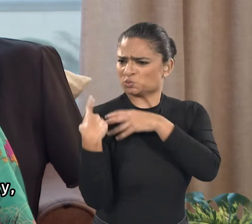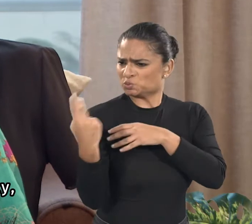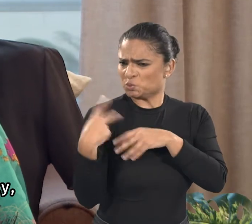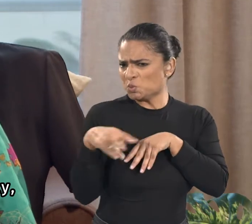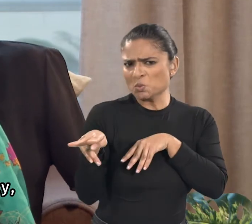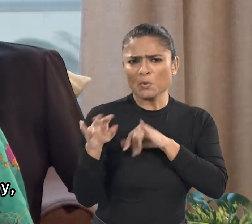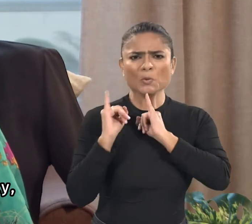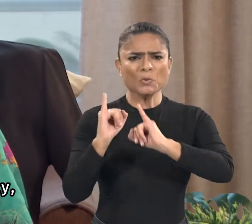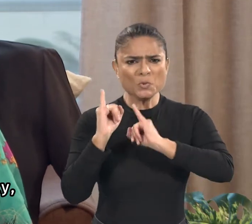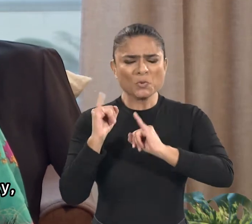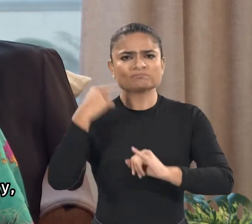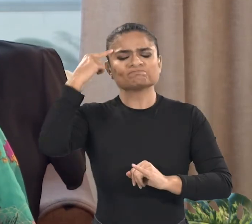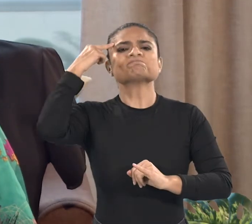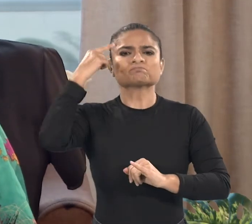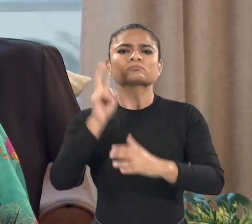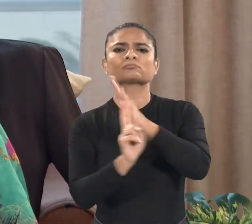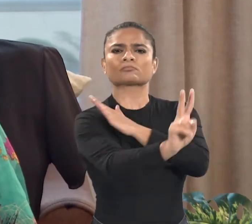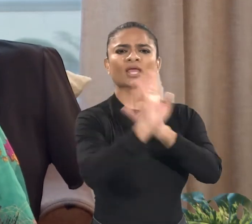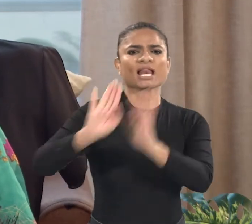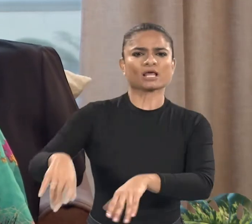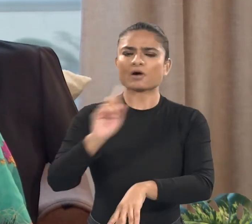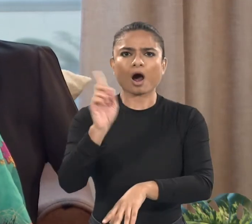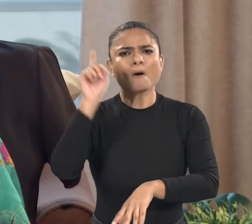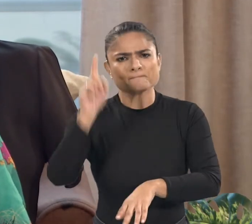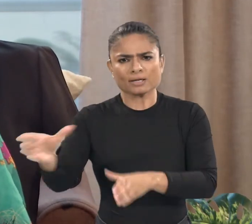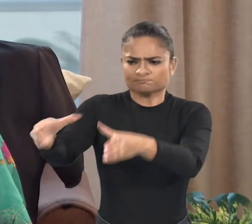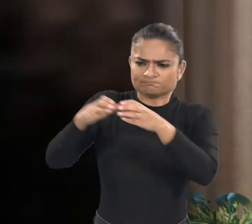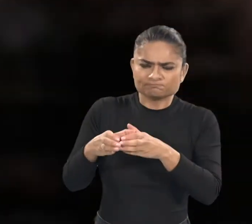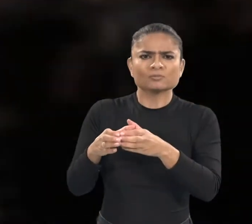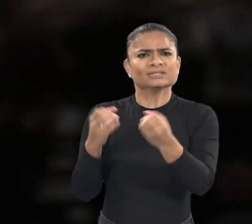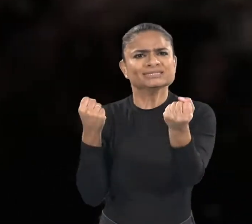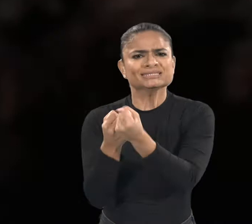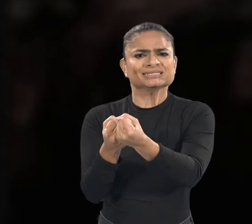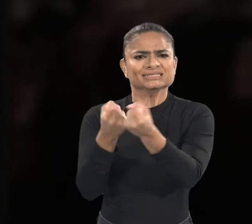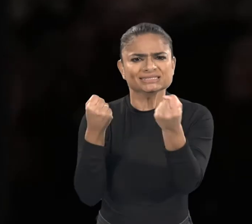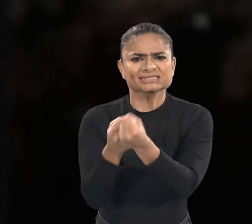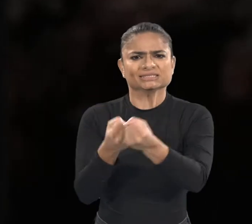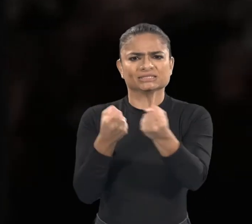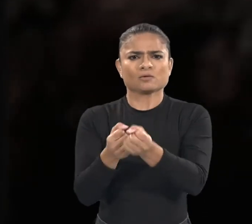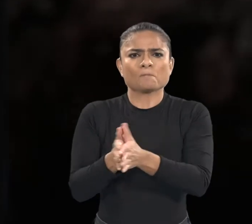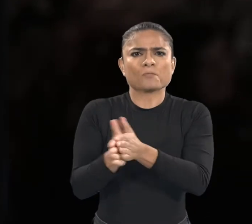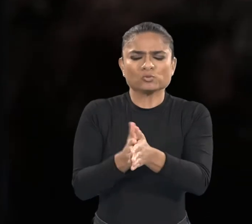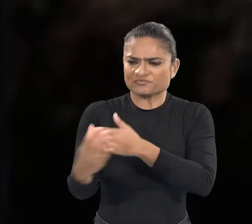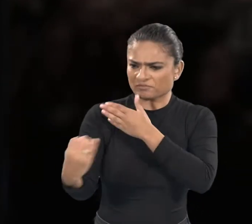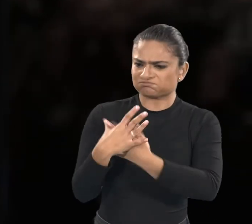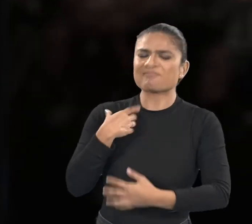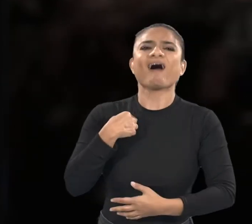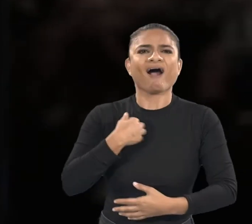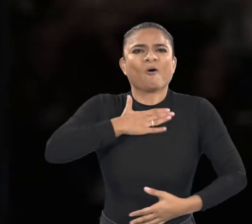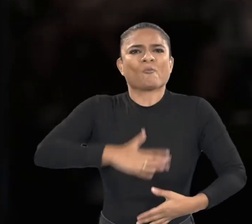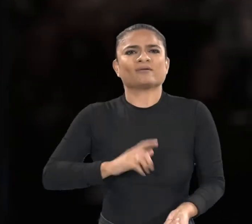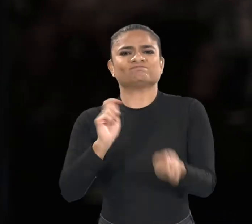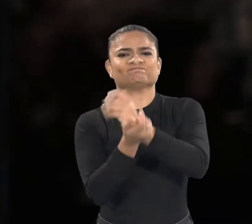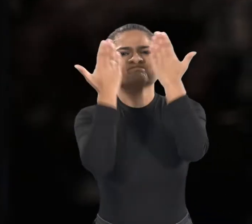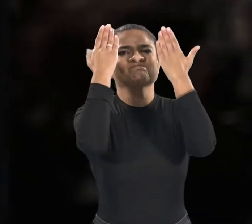striving for the same sense of identity, but just with different types of struggles. So that really motivated me to continue in a